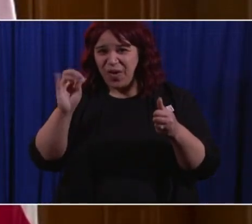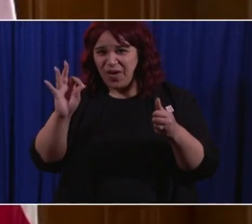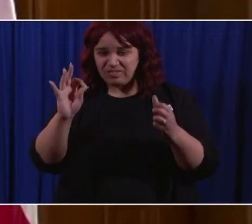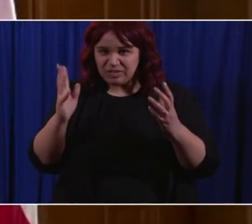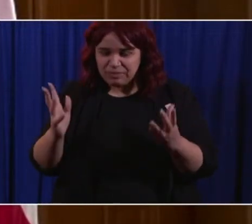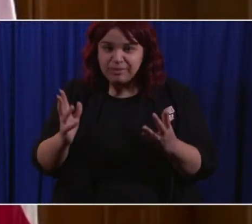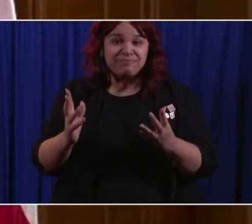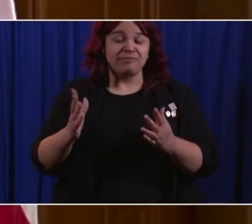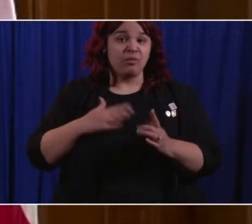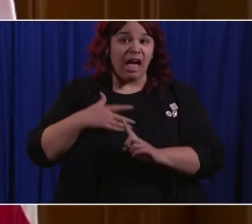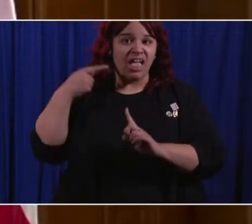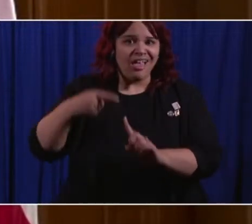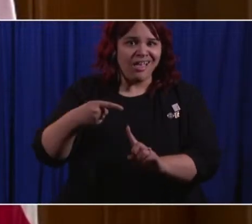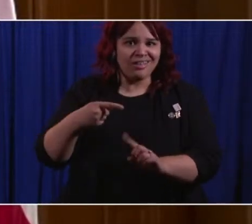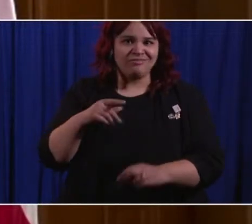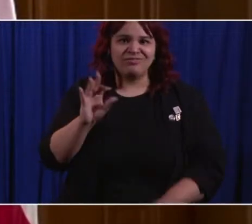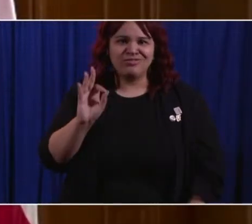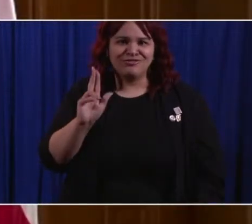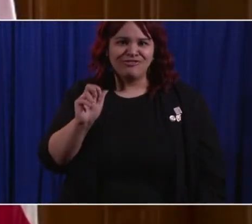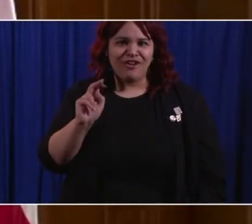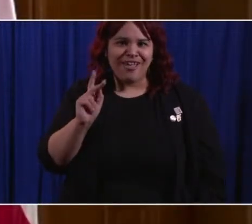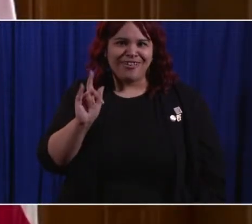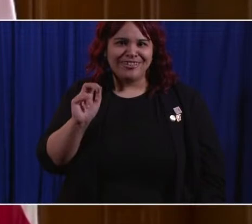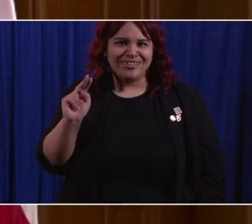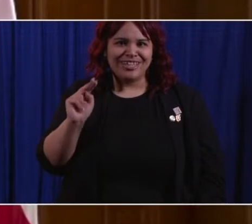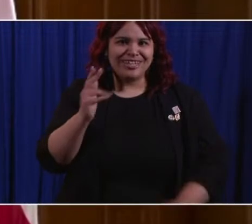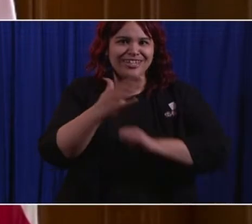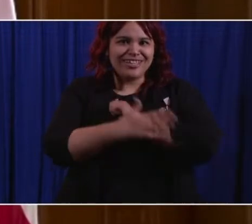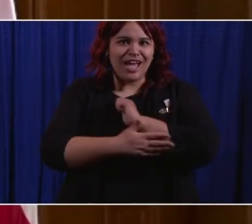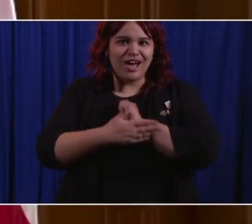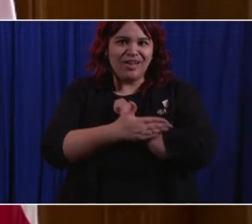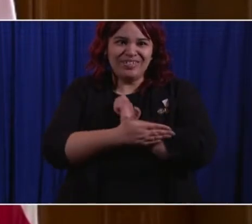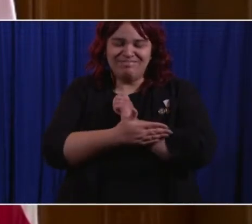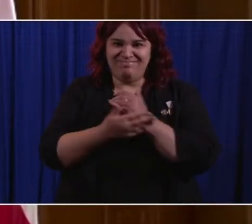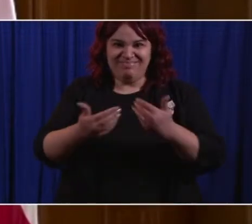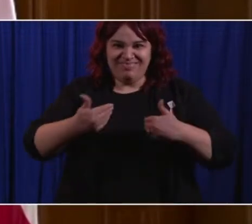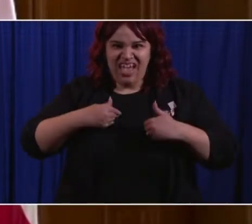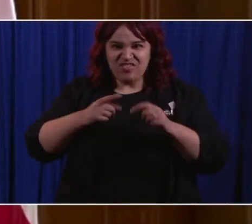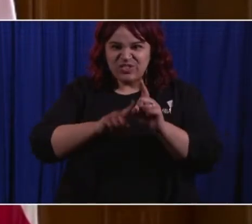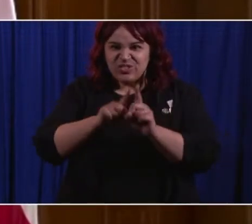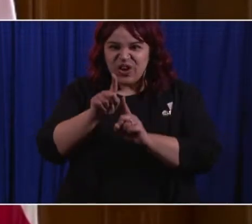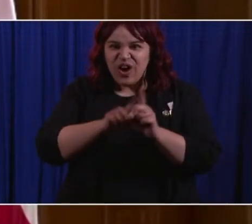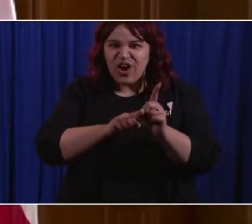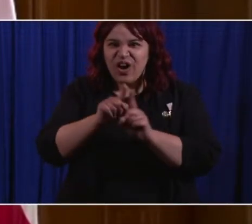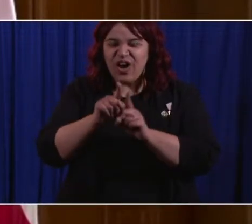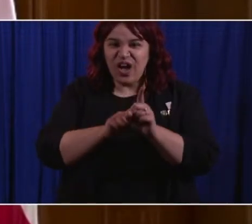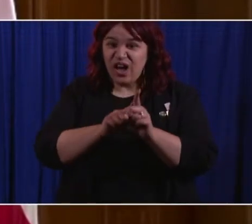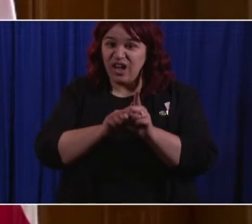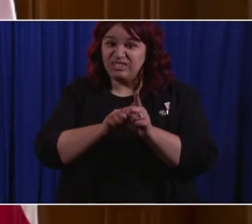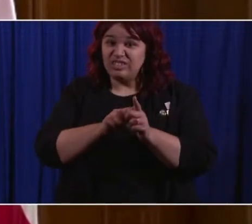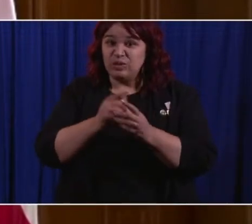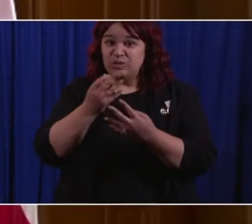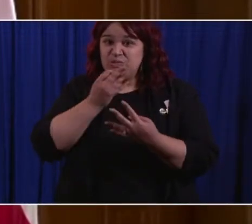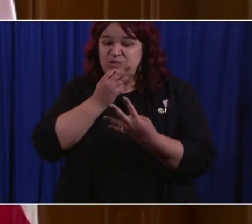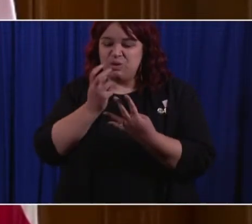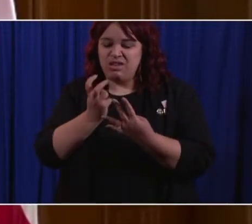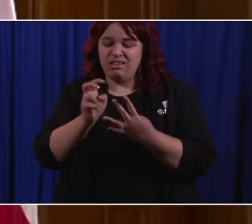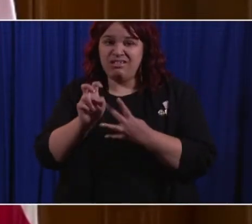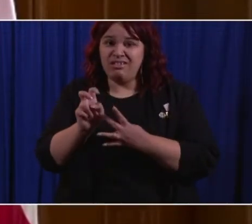County going up and is on that watch list. Case rises statewide. On